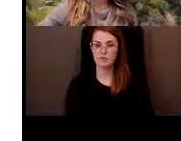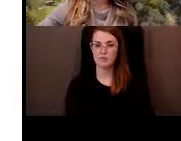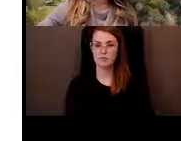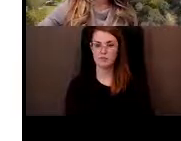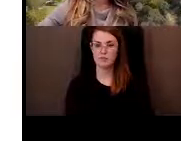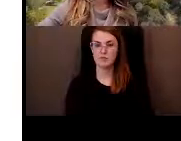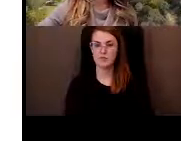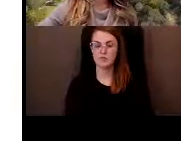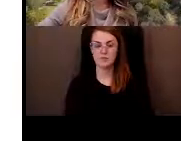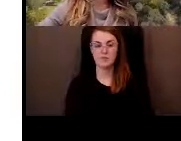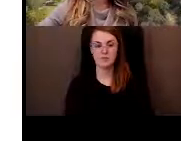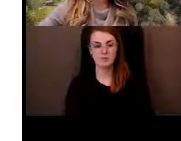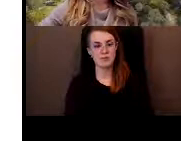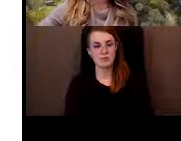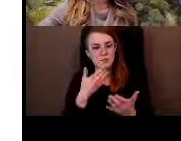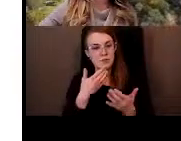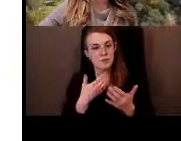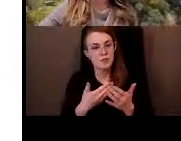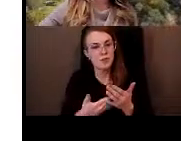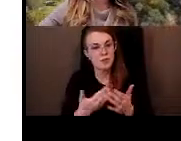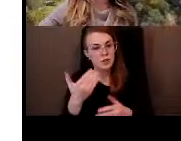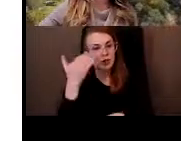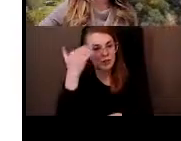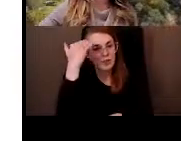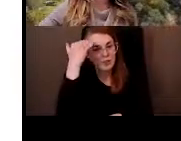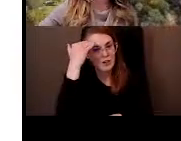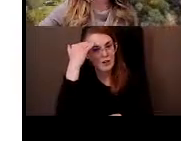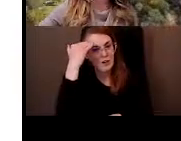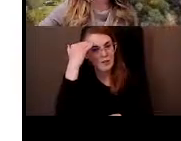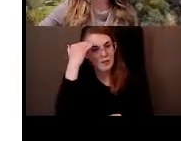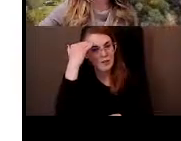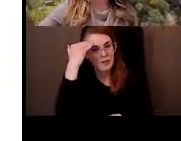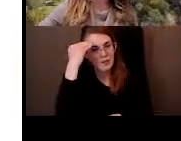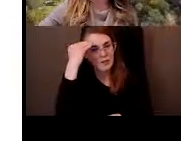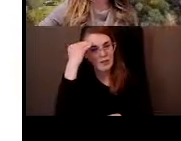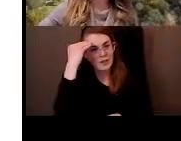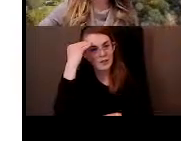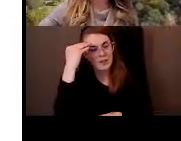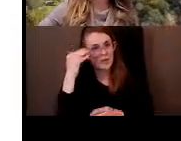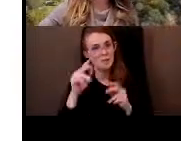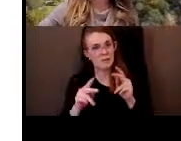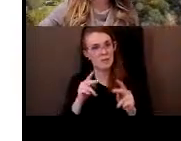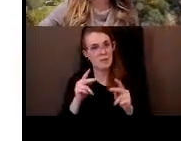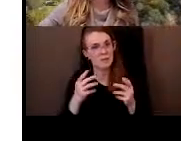It's good to know nobody's a fan of the existing playground and rugby area. We've got one.